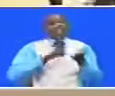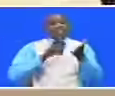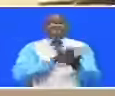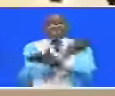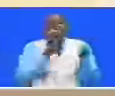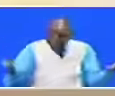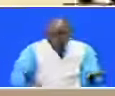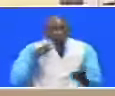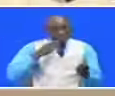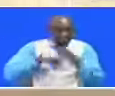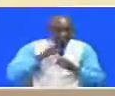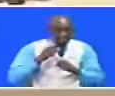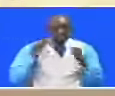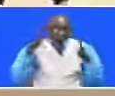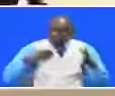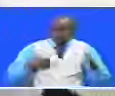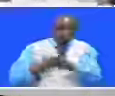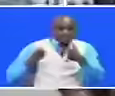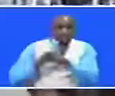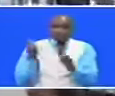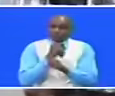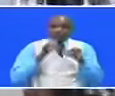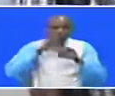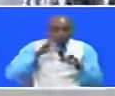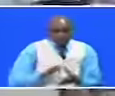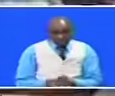for the exercise, locking most of them out.